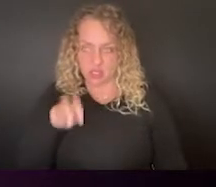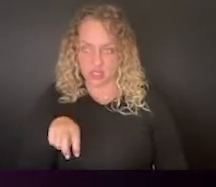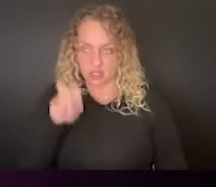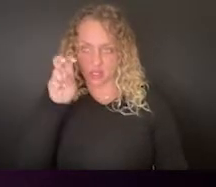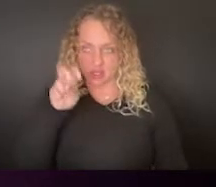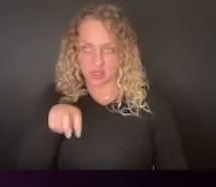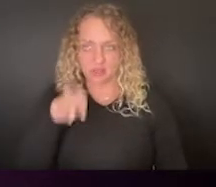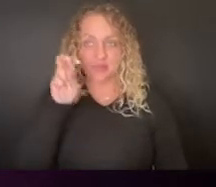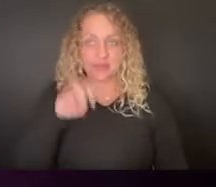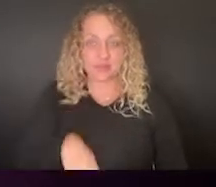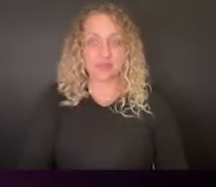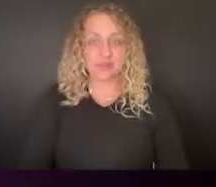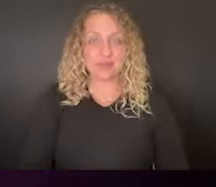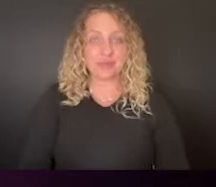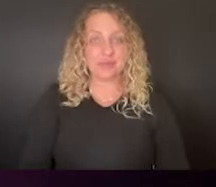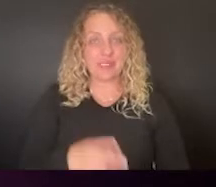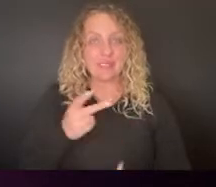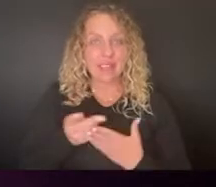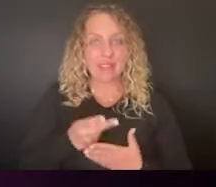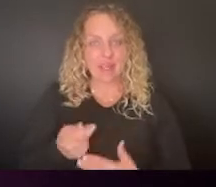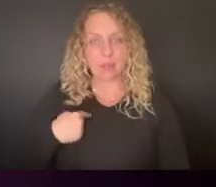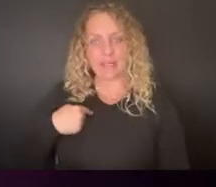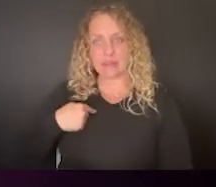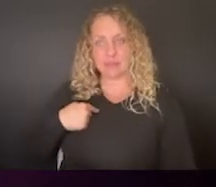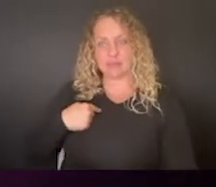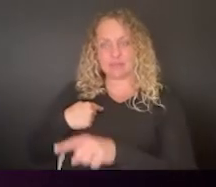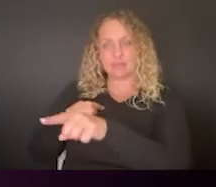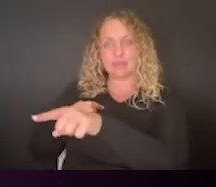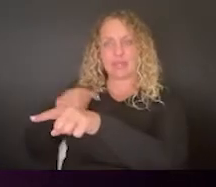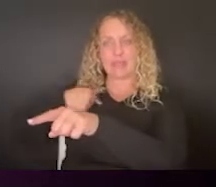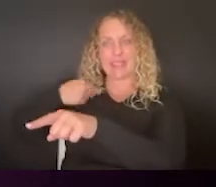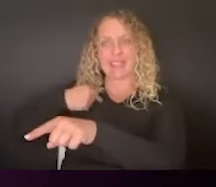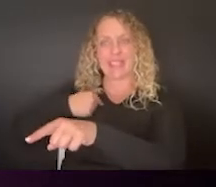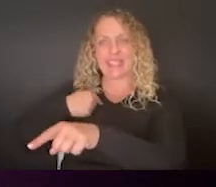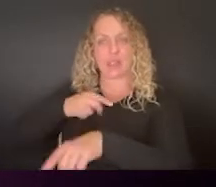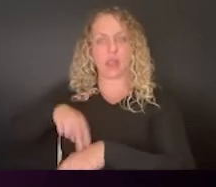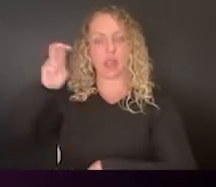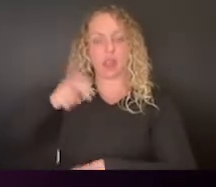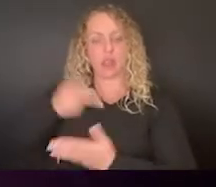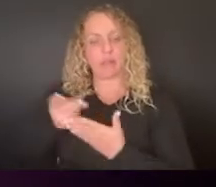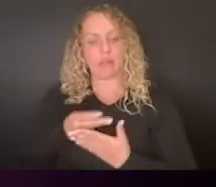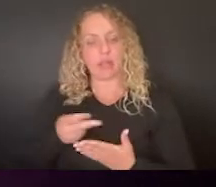see that penguin in the middle of the screen, sort of to the right?